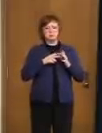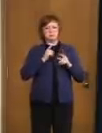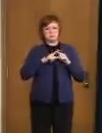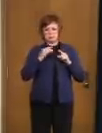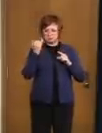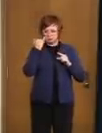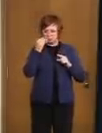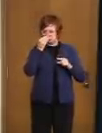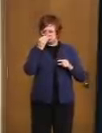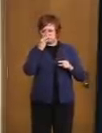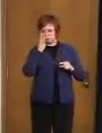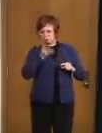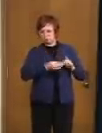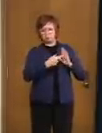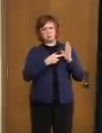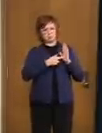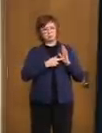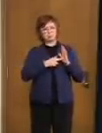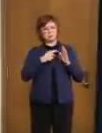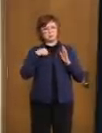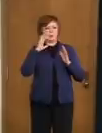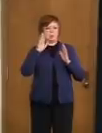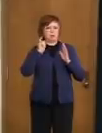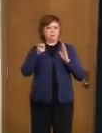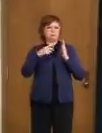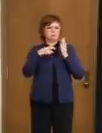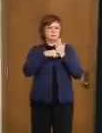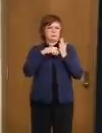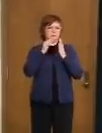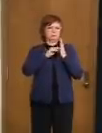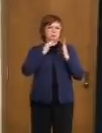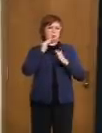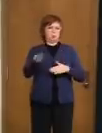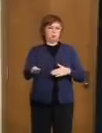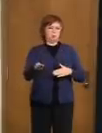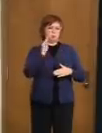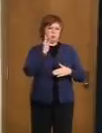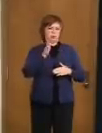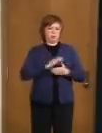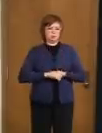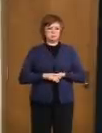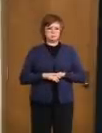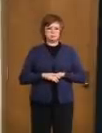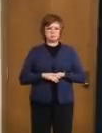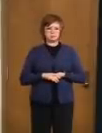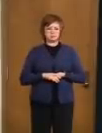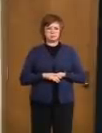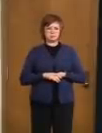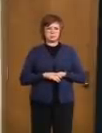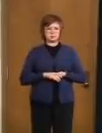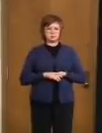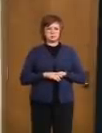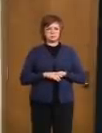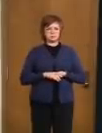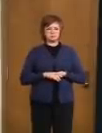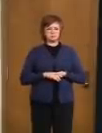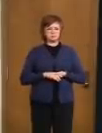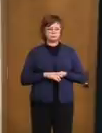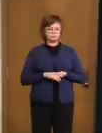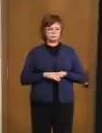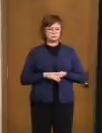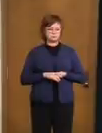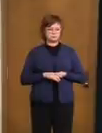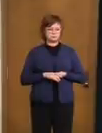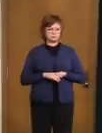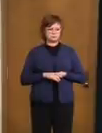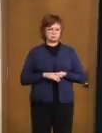public health guidance that is in place. With respect to taking the advice and acting on the advice that Dr. Shahab